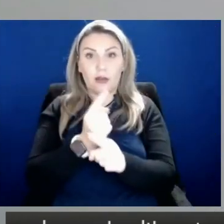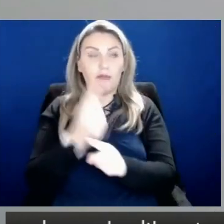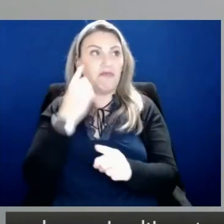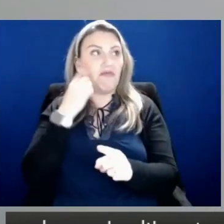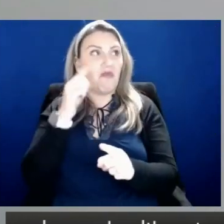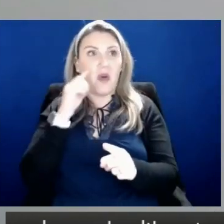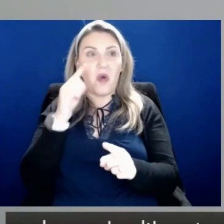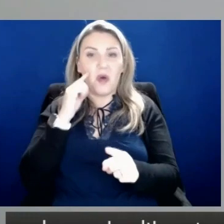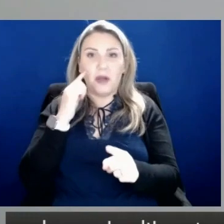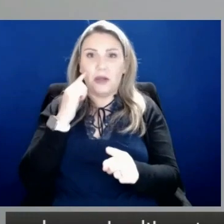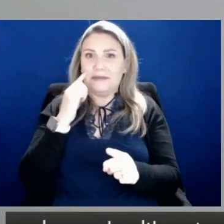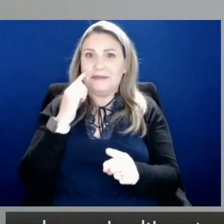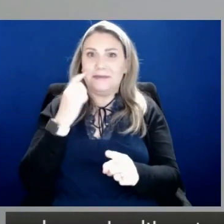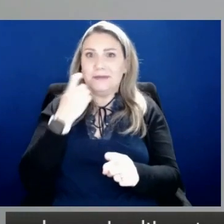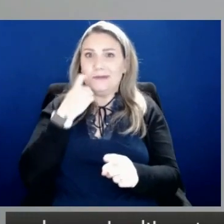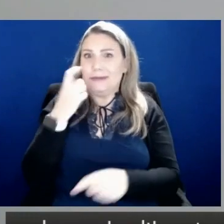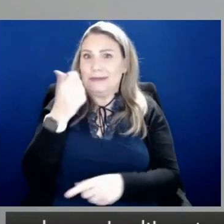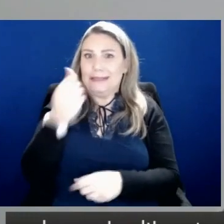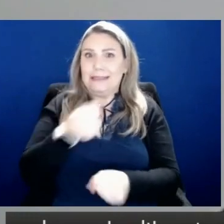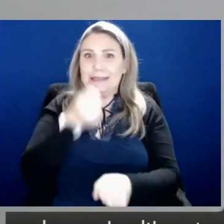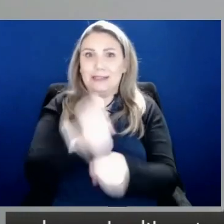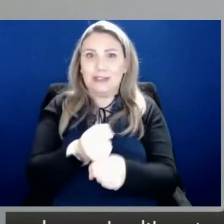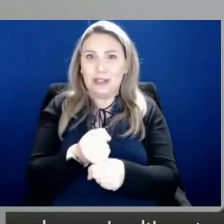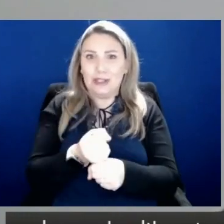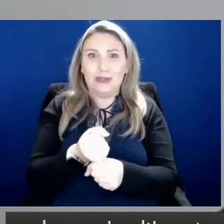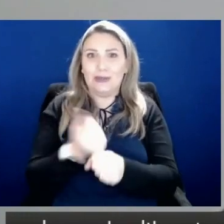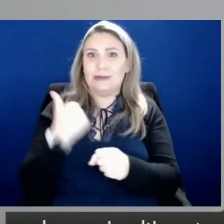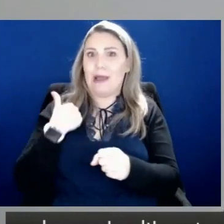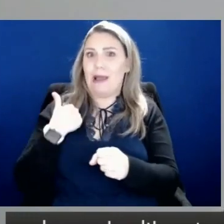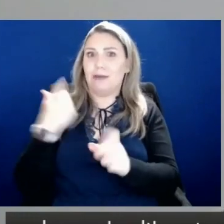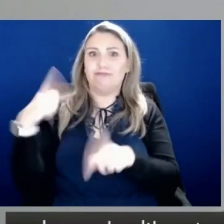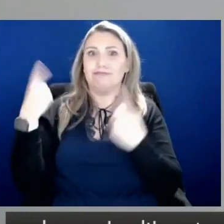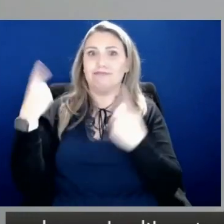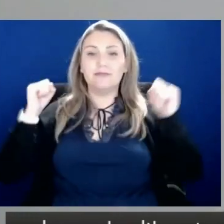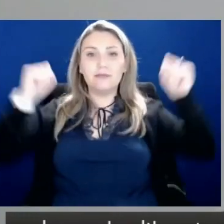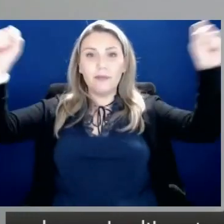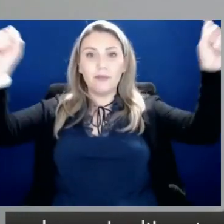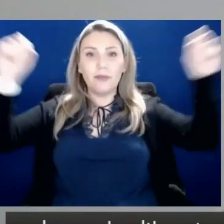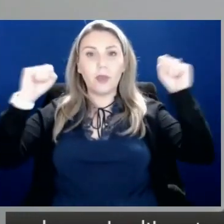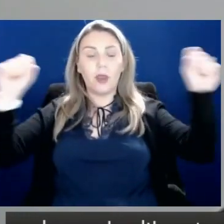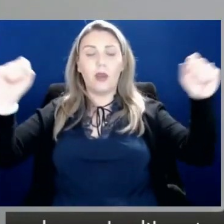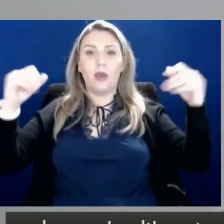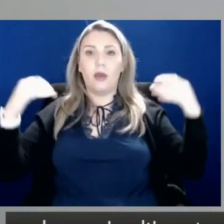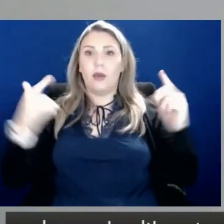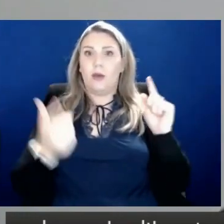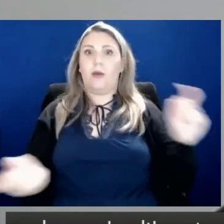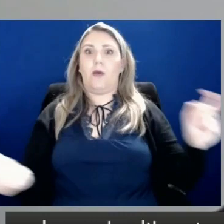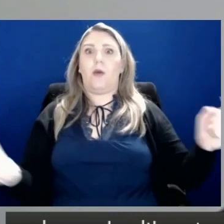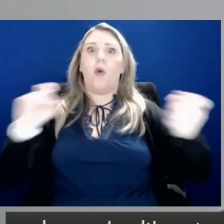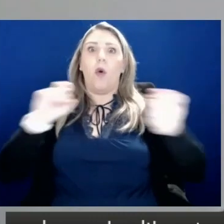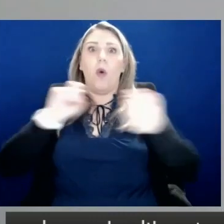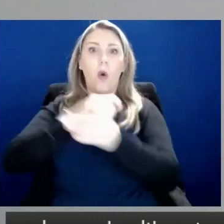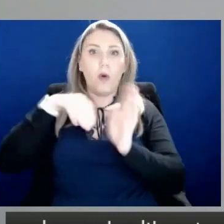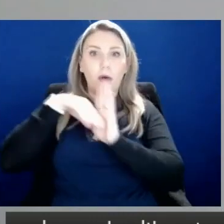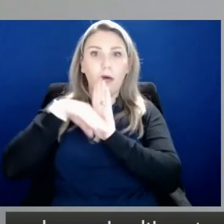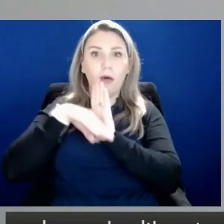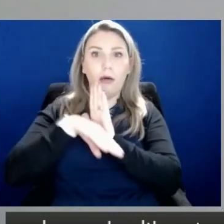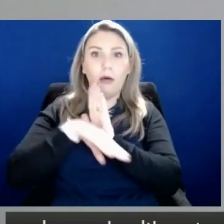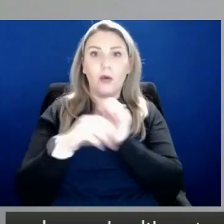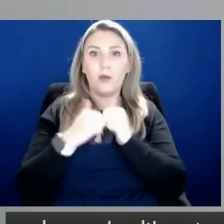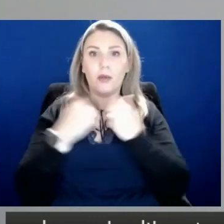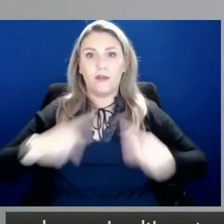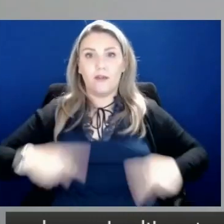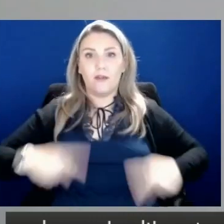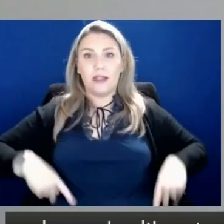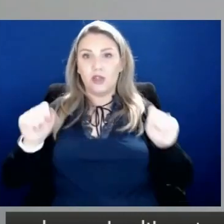past decade of my life, and I drastically declined on my physical abilities.